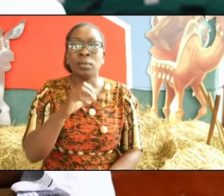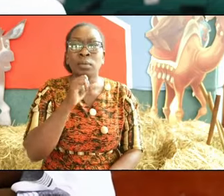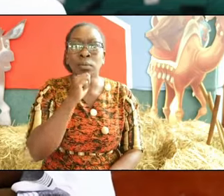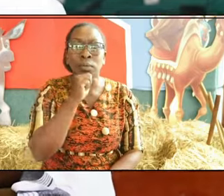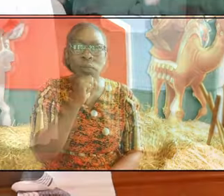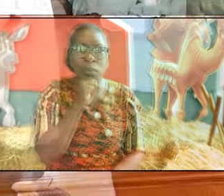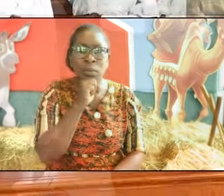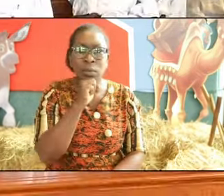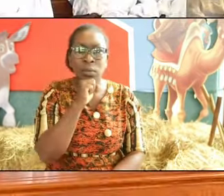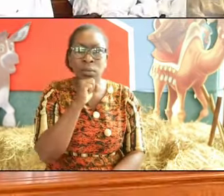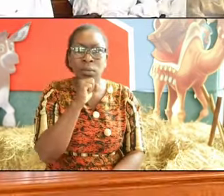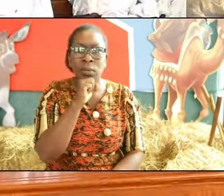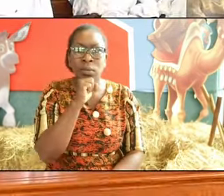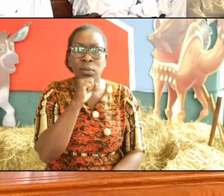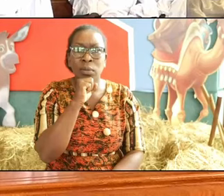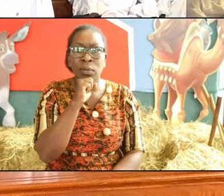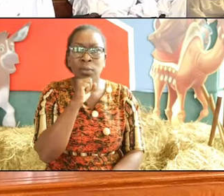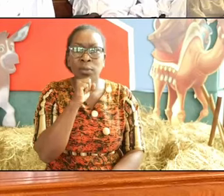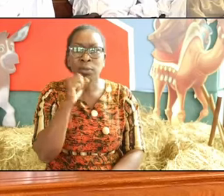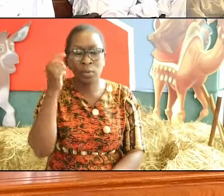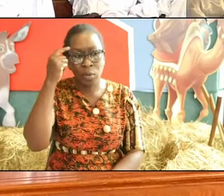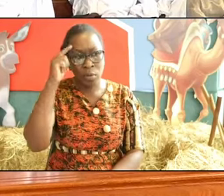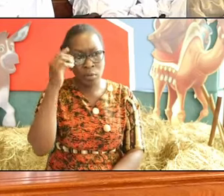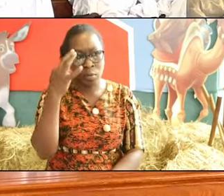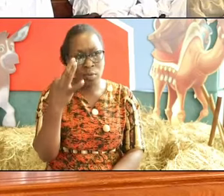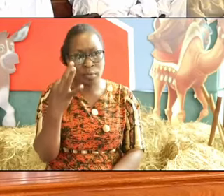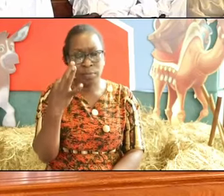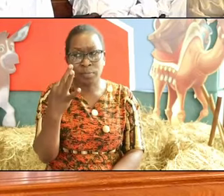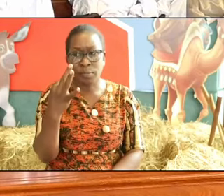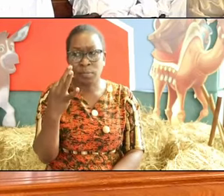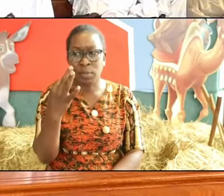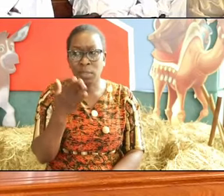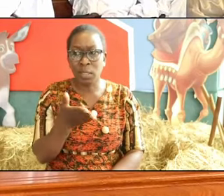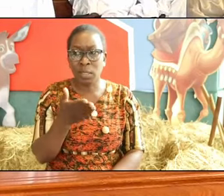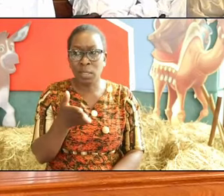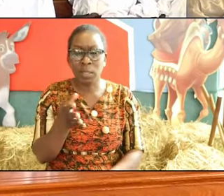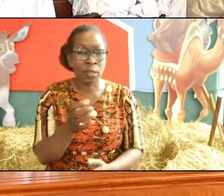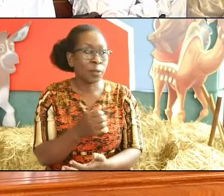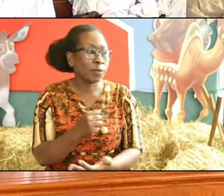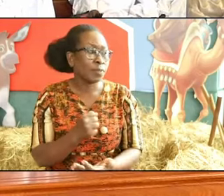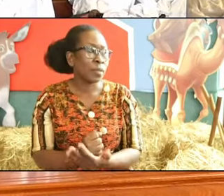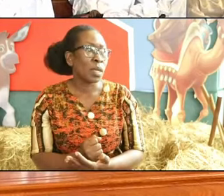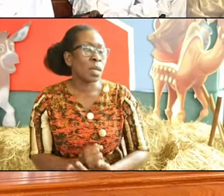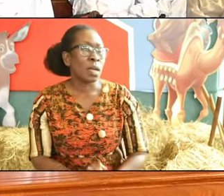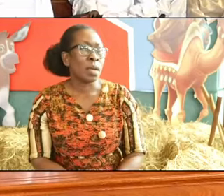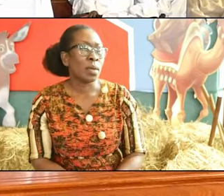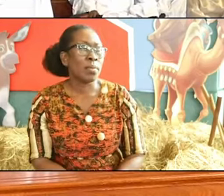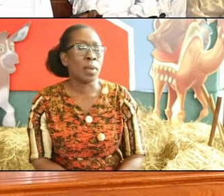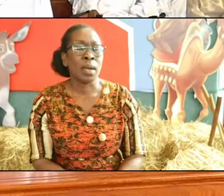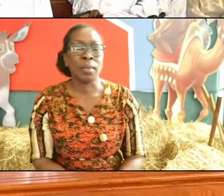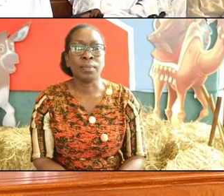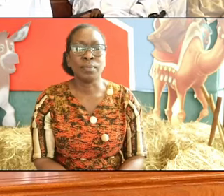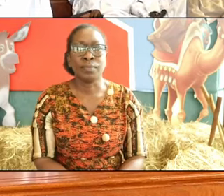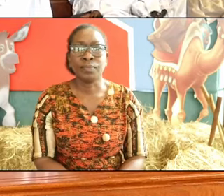and what that means for us as Christians. Amen. Amen.